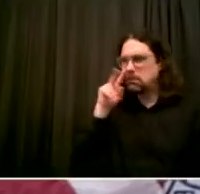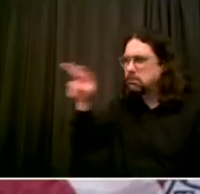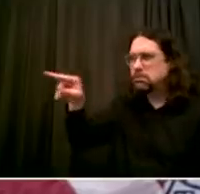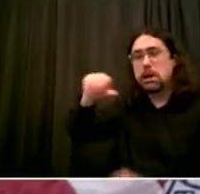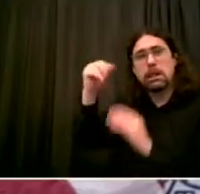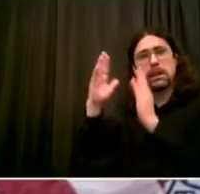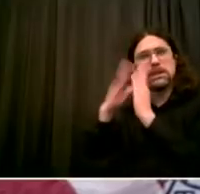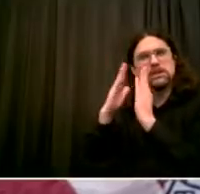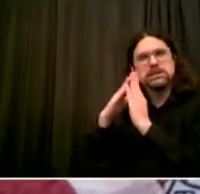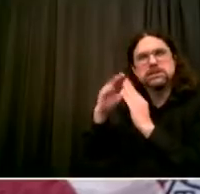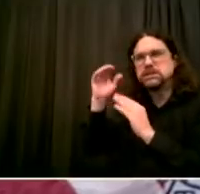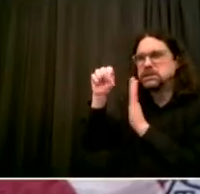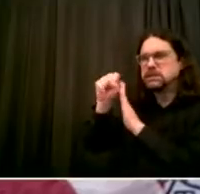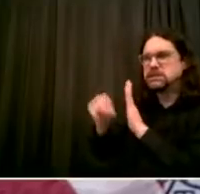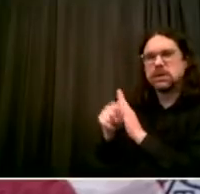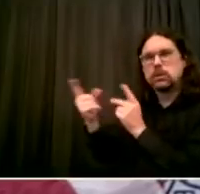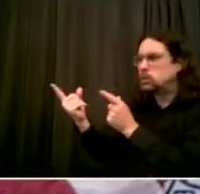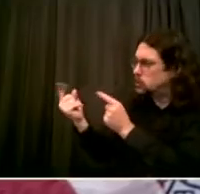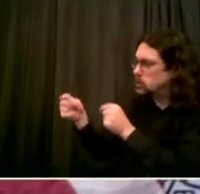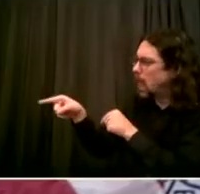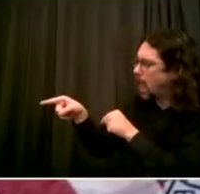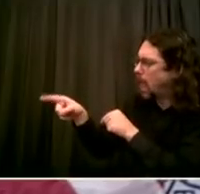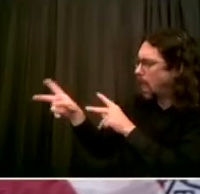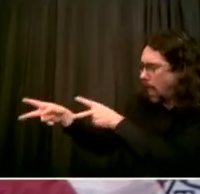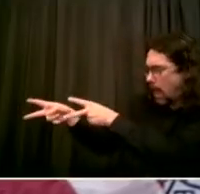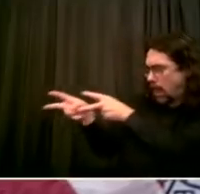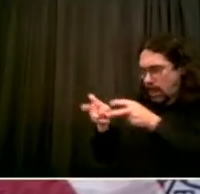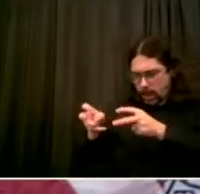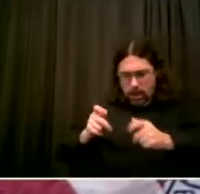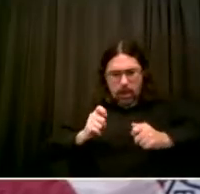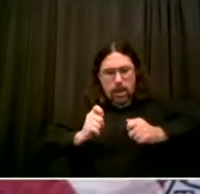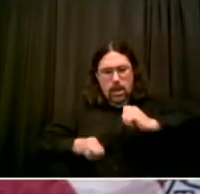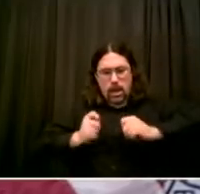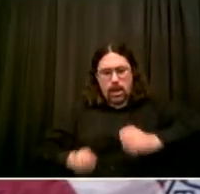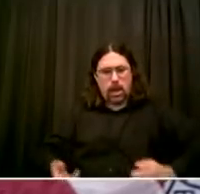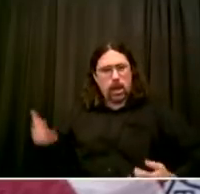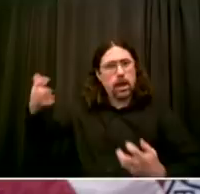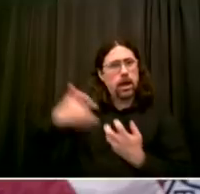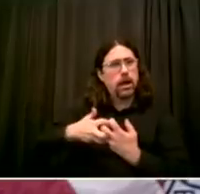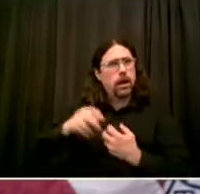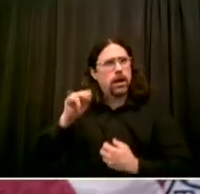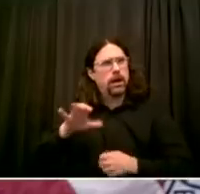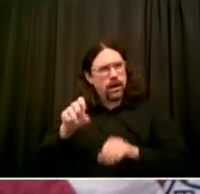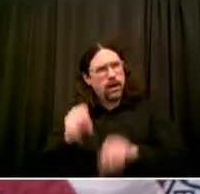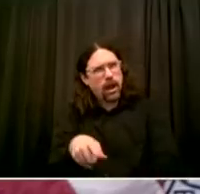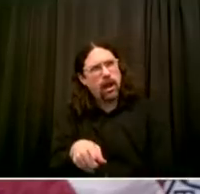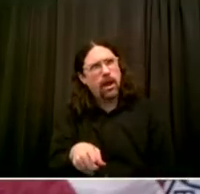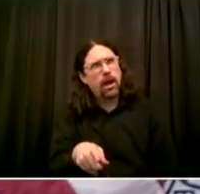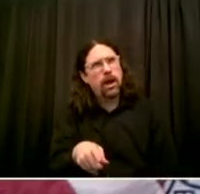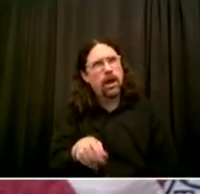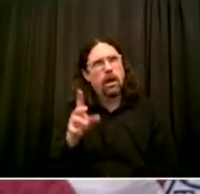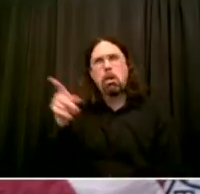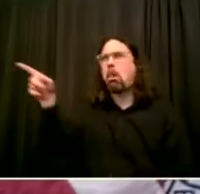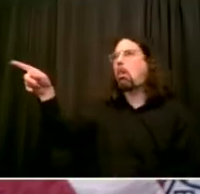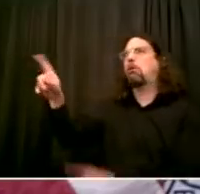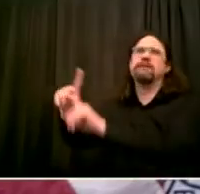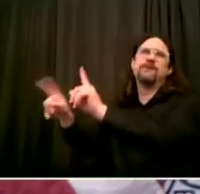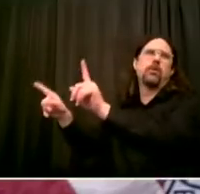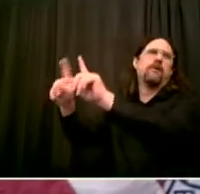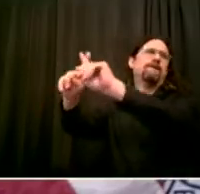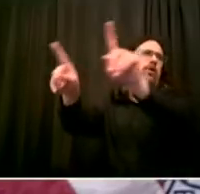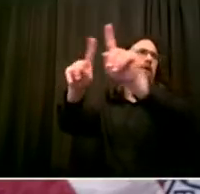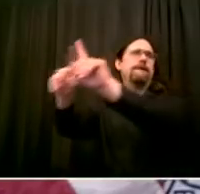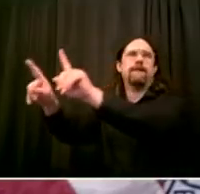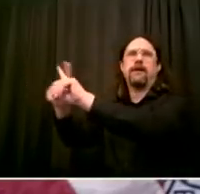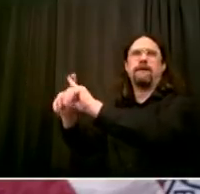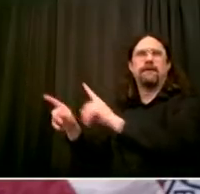way, pioneered. So what is different with the restaurant thing? As you know, the weather is improving, and these restaurant industries members are telling